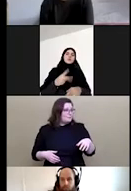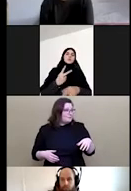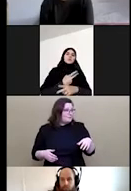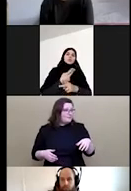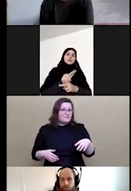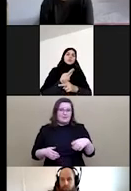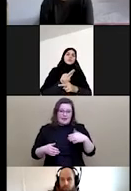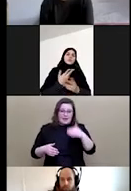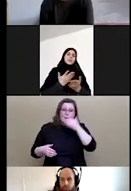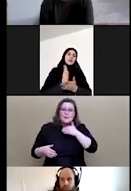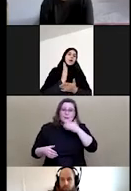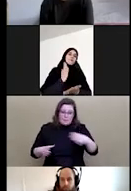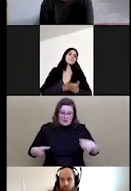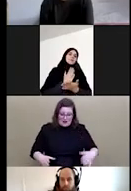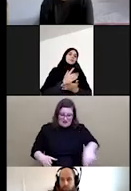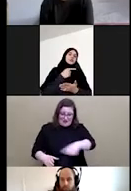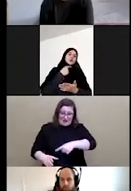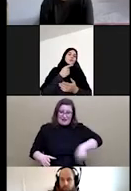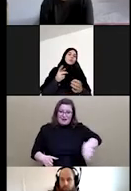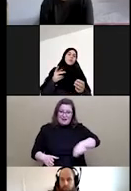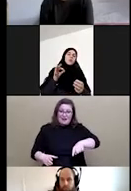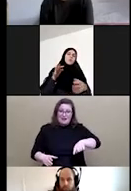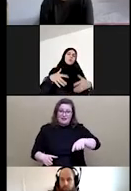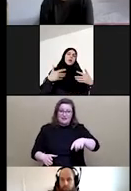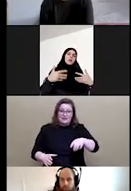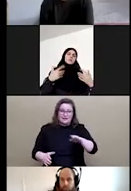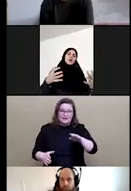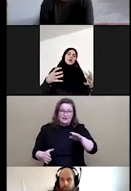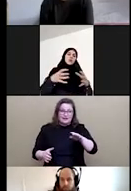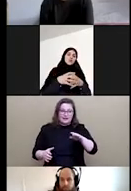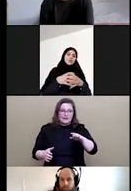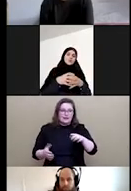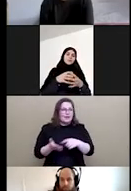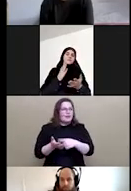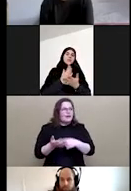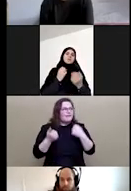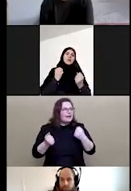very useful if youth organizations